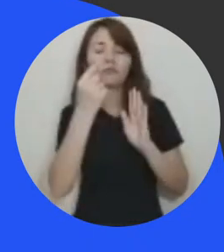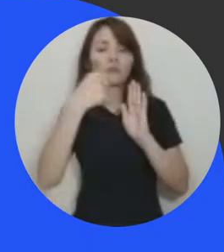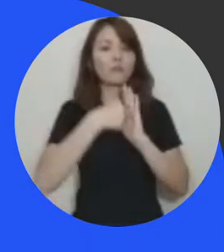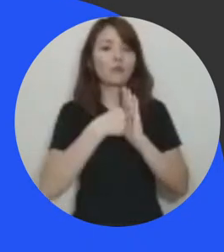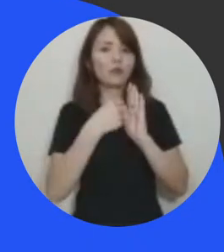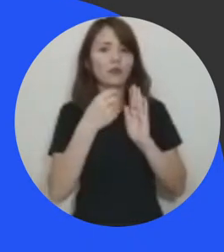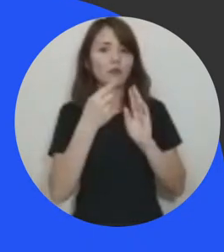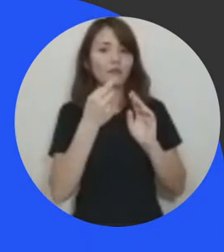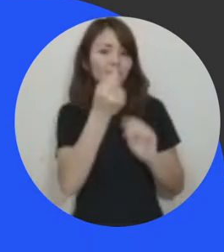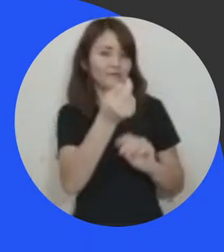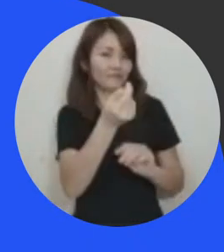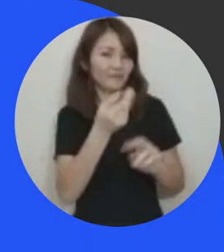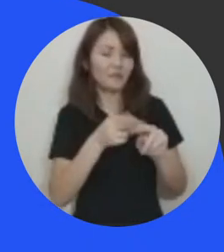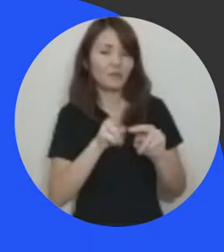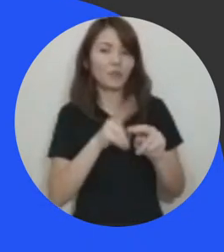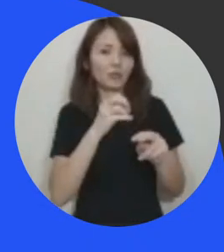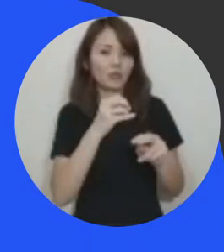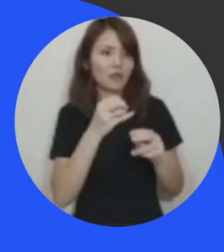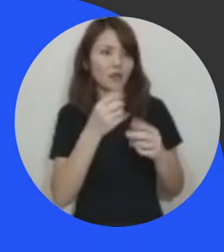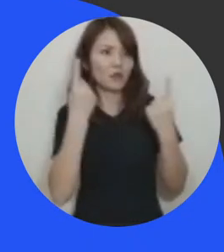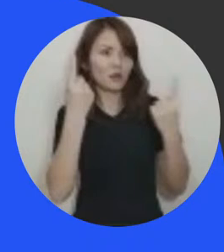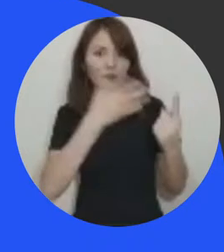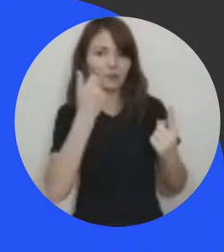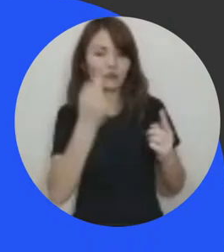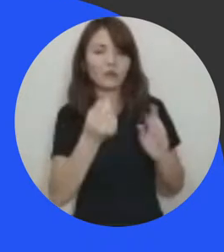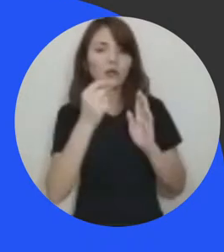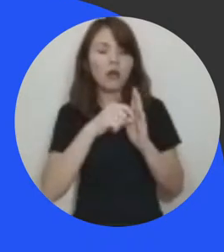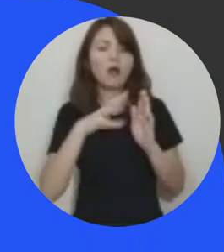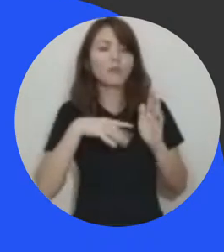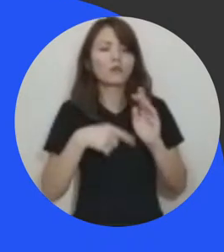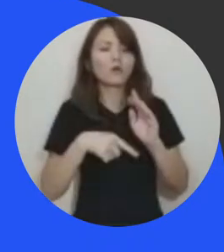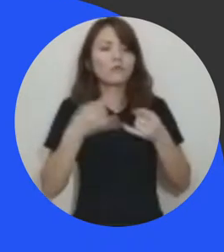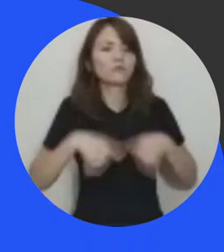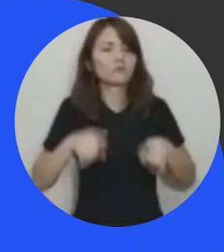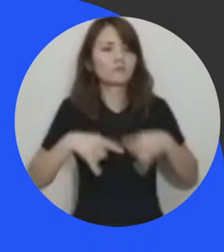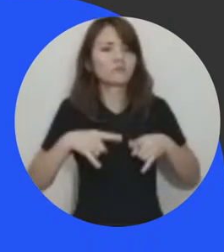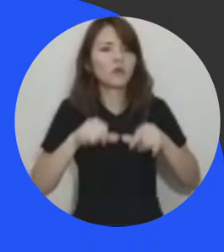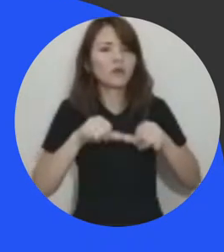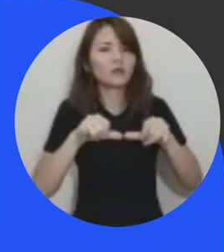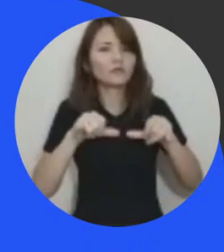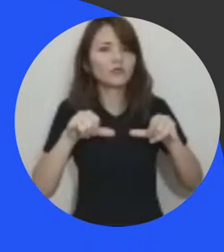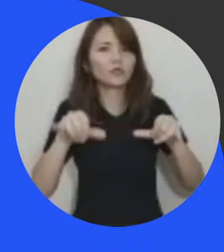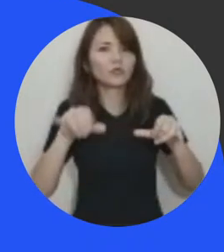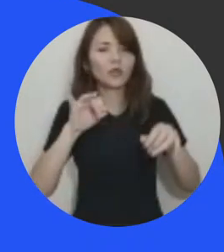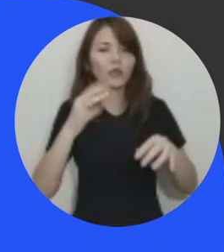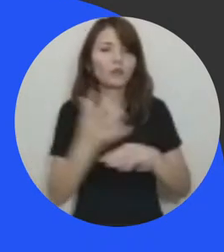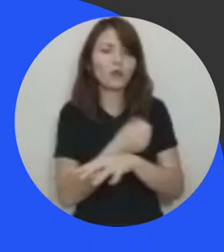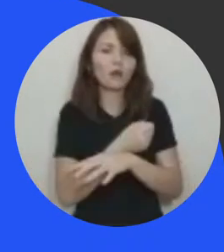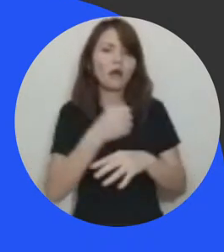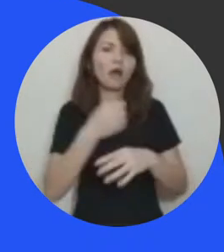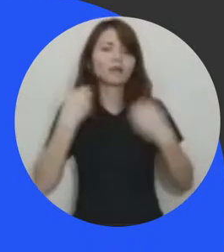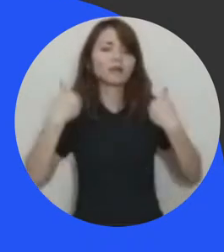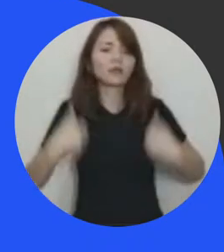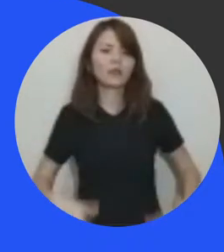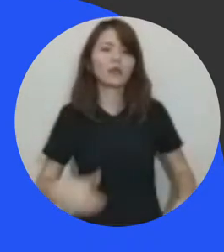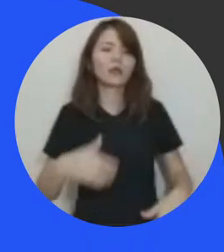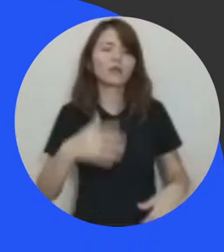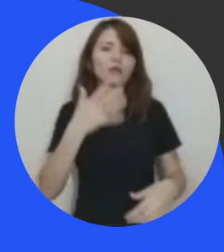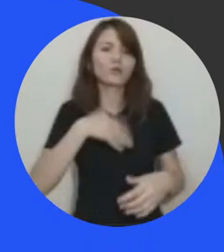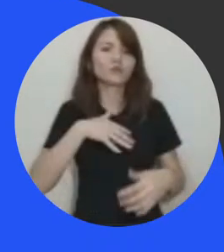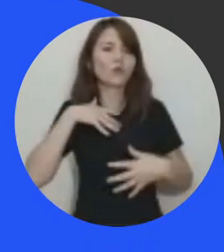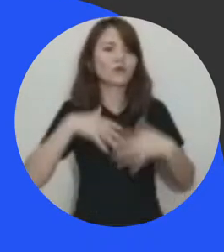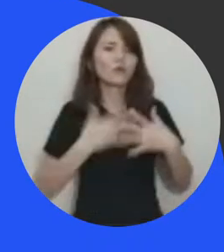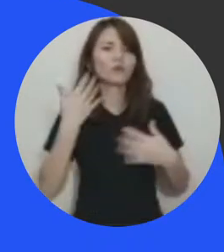they increase themselves in number, and it's your body's response and the damage that they do as they replicate which produces